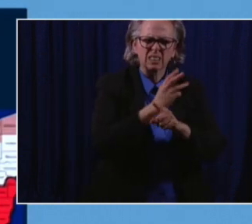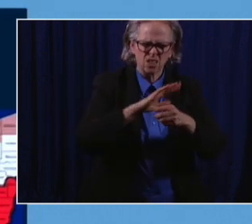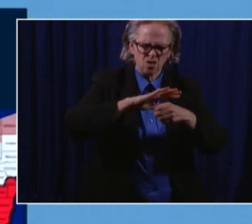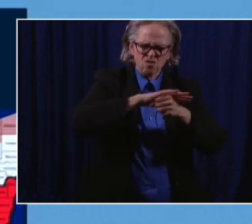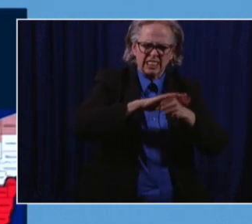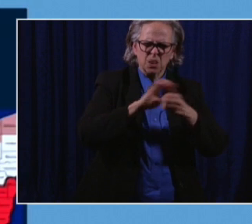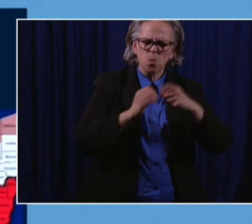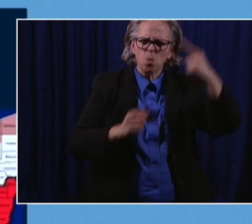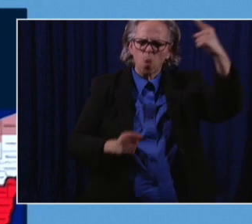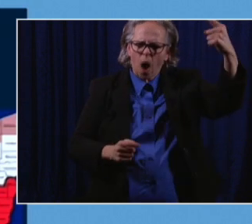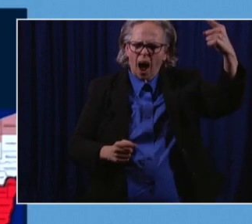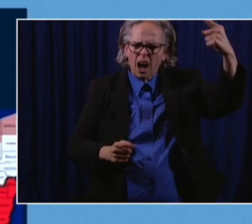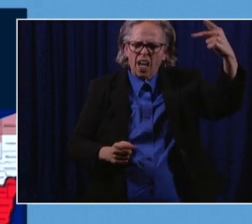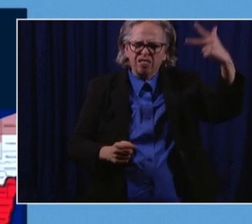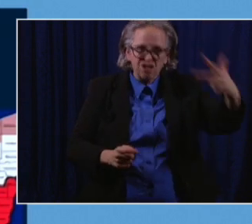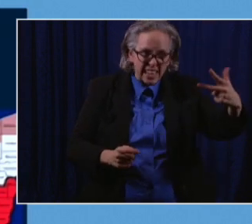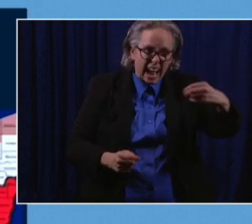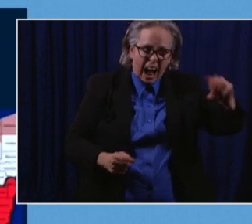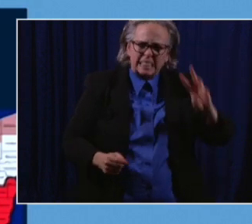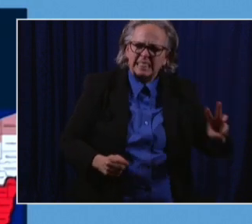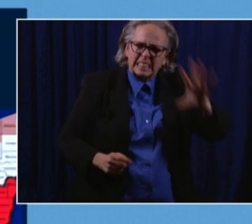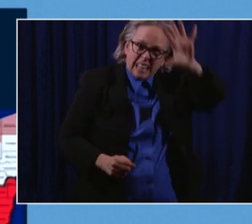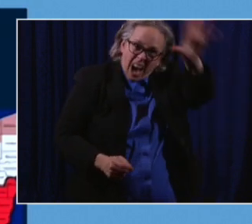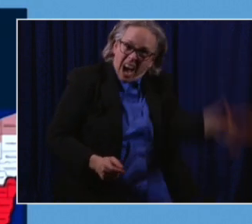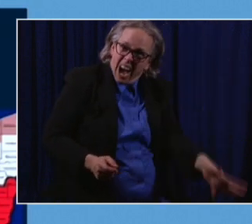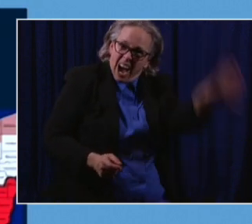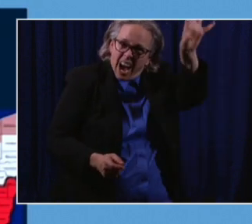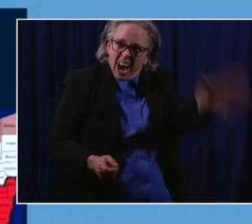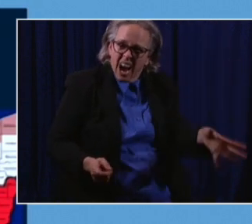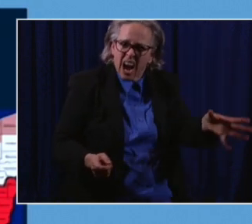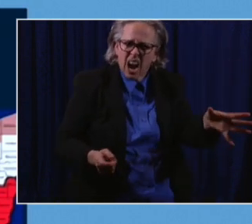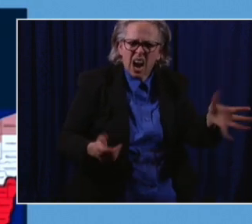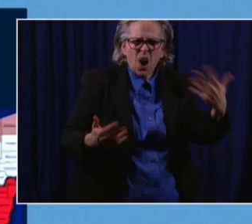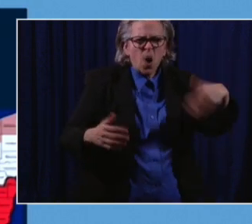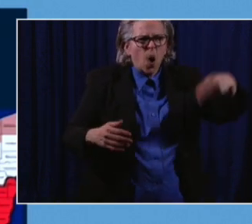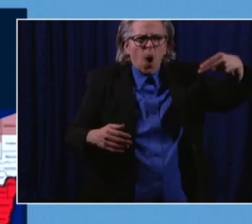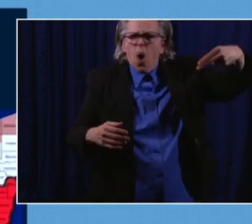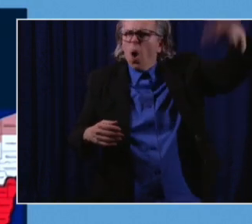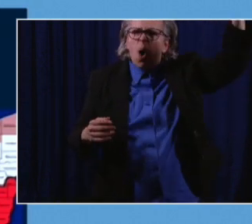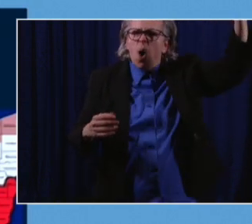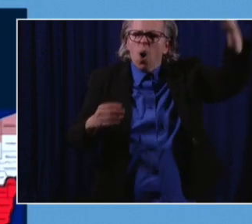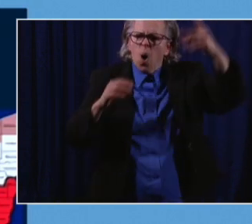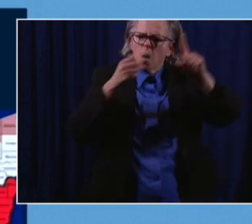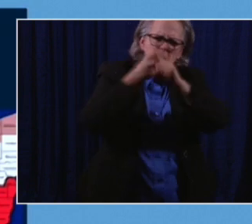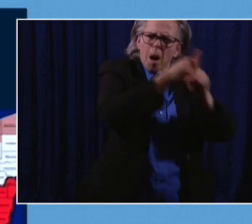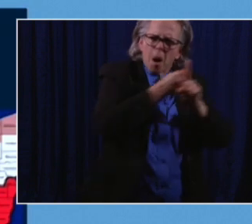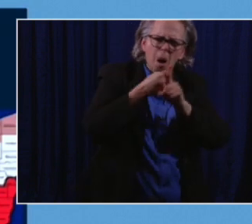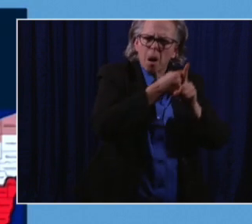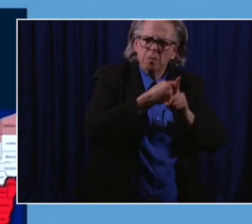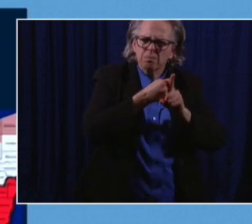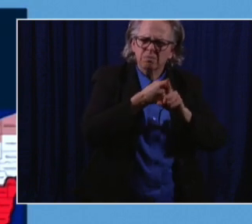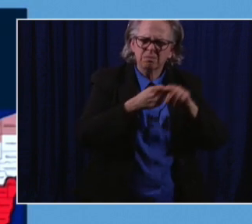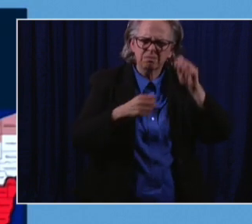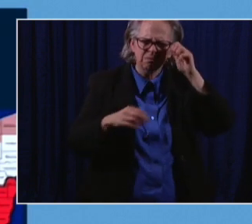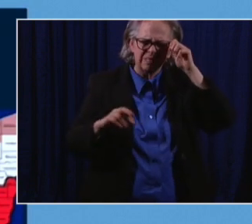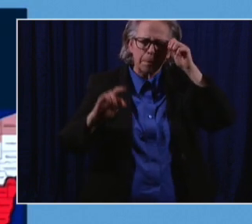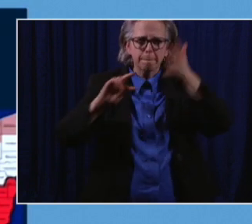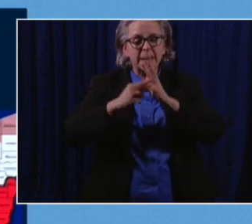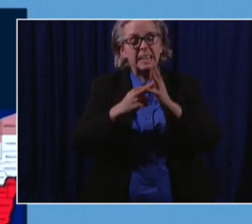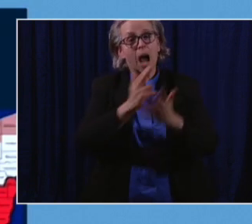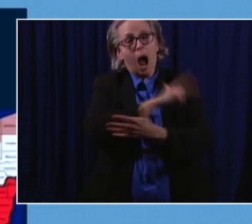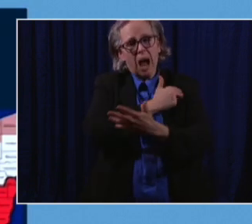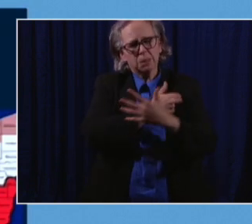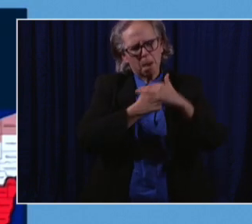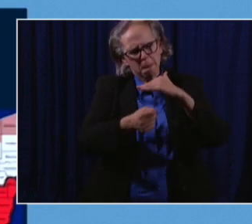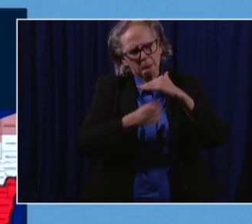6. 1, 3, and 6, as you see them there, are seeing a greater percentage of hospital admissions, along